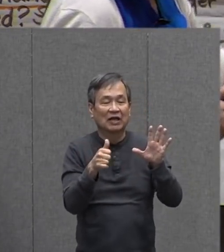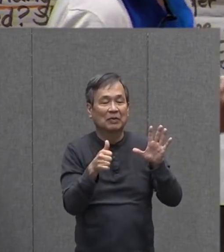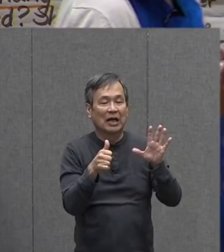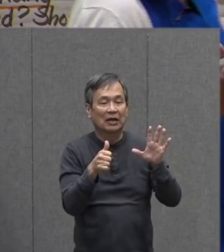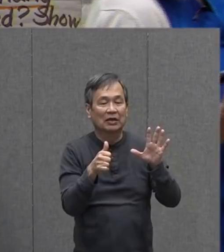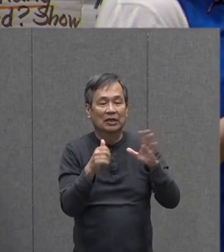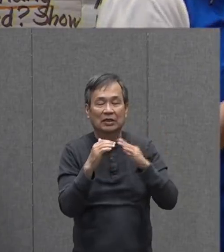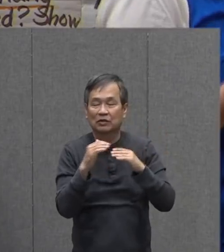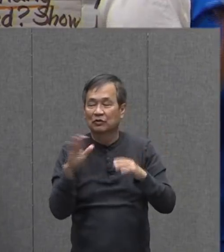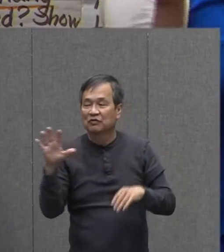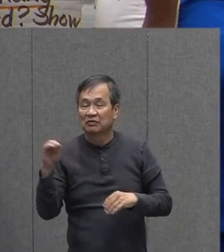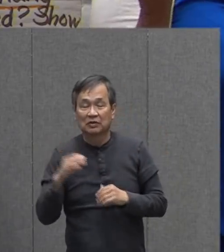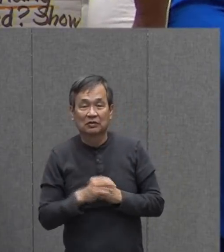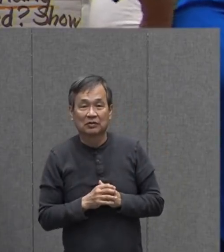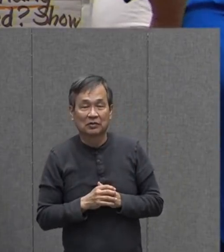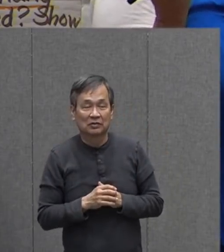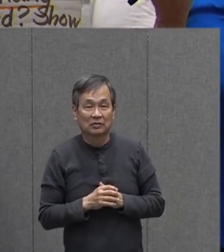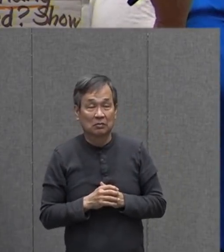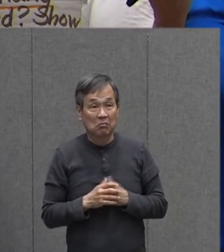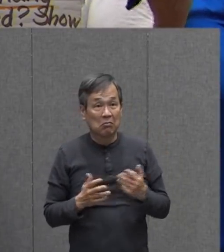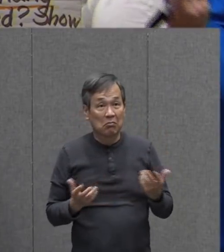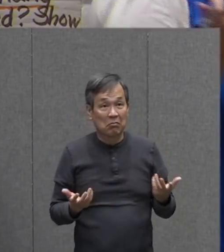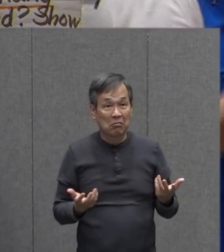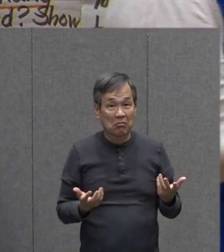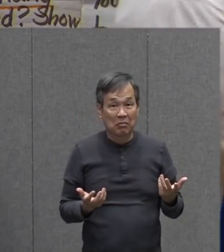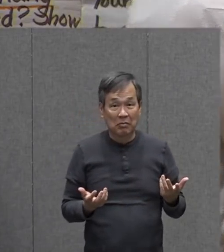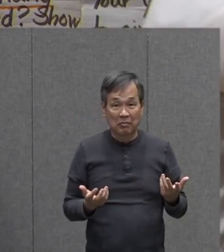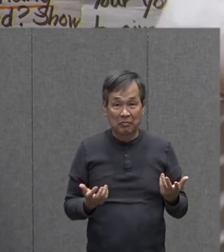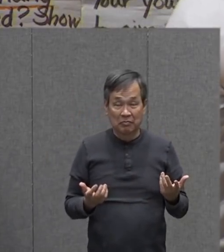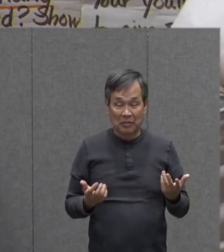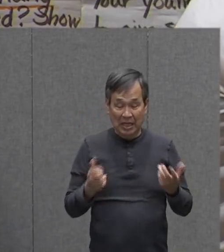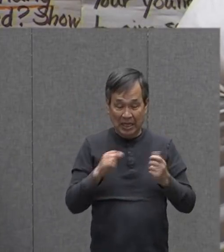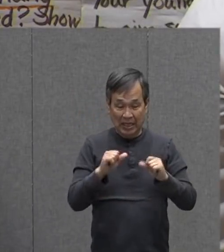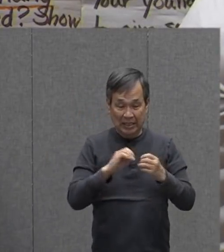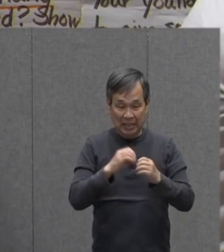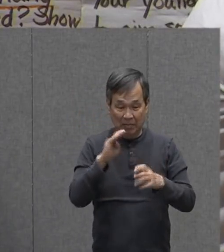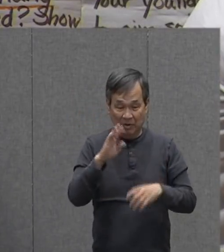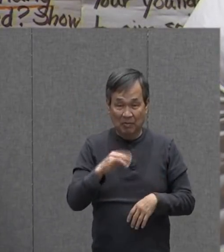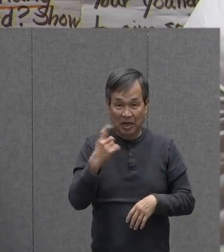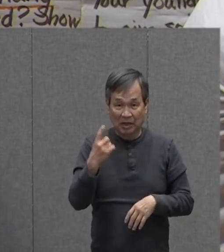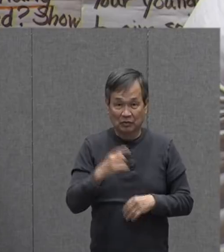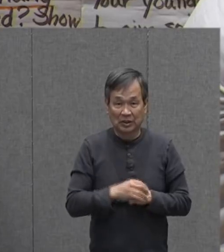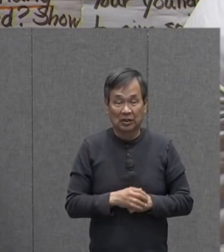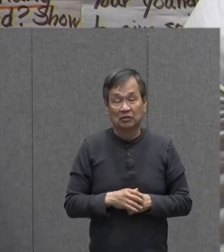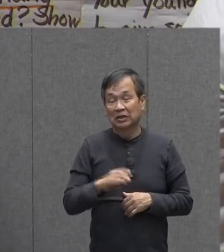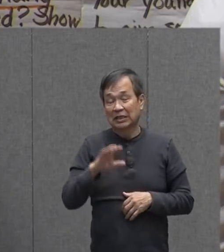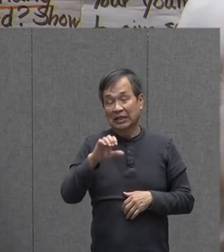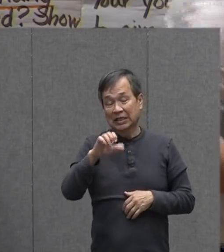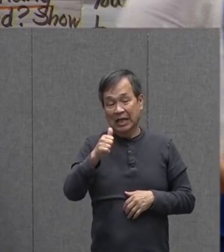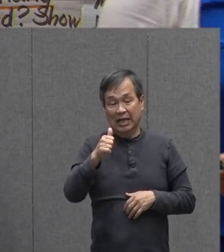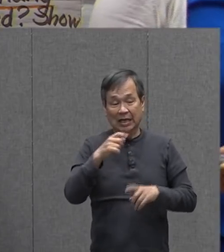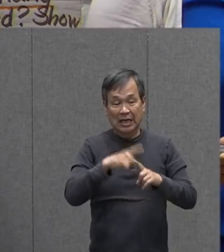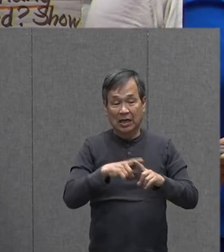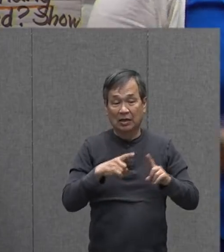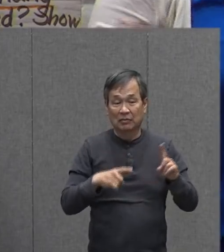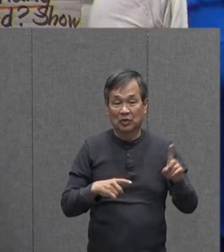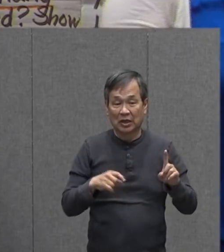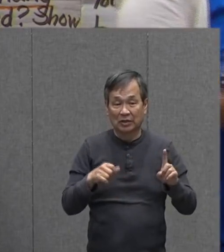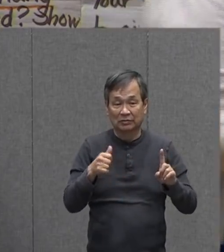We know if that's 2 groups of 4, that X that we see, sometimes we see that